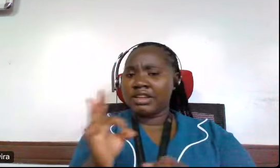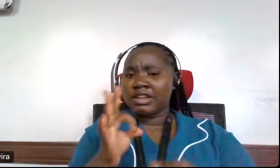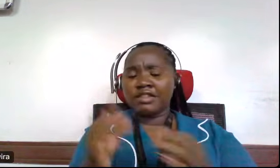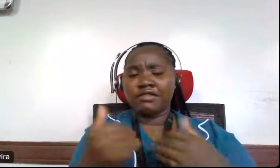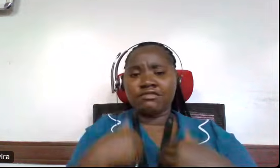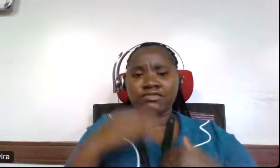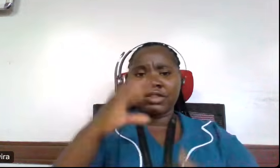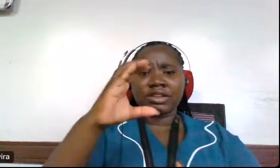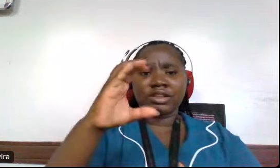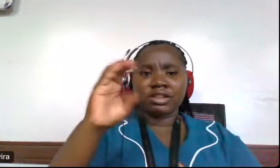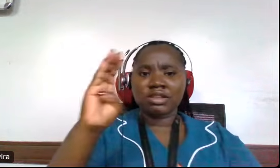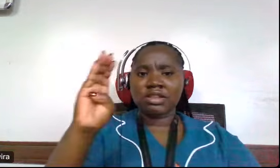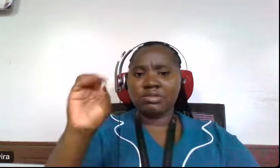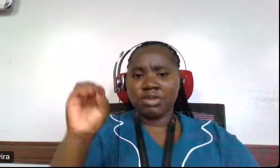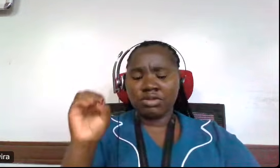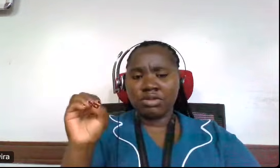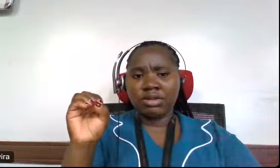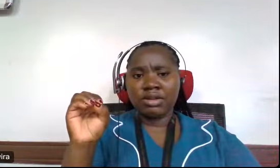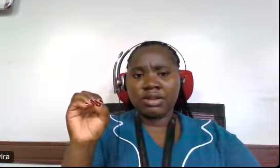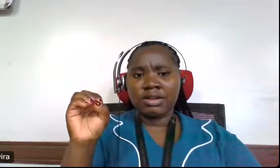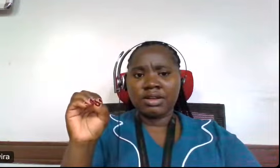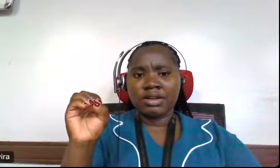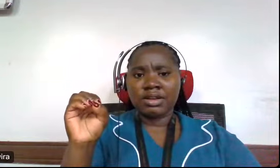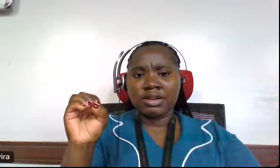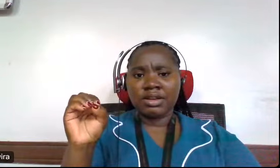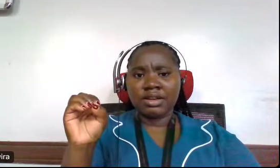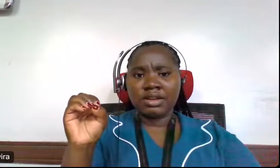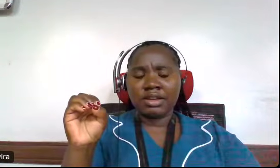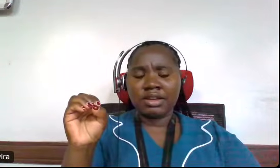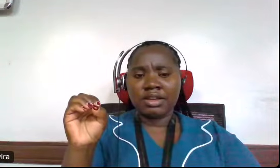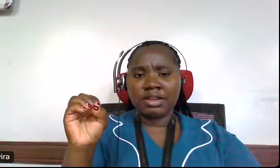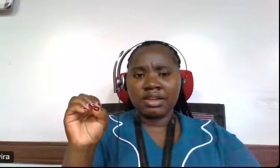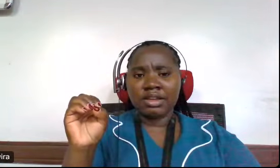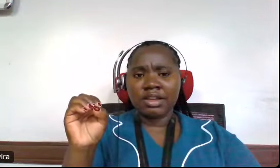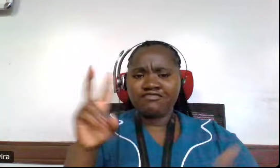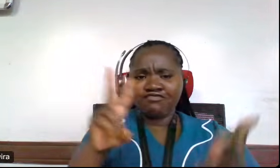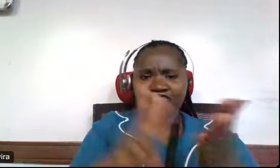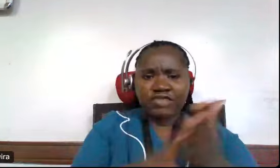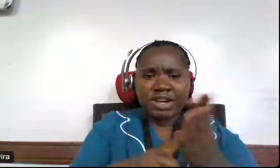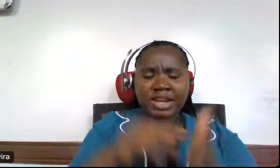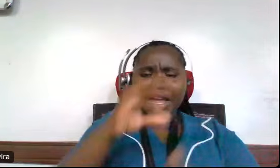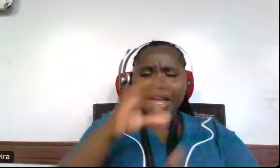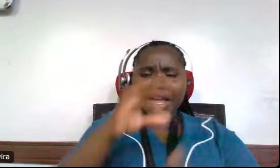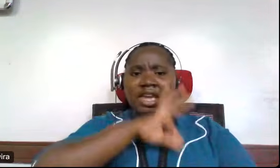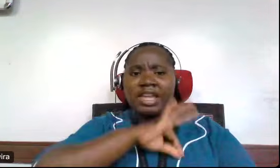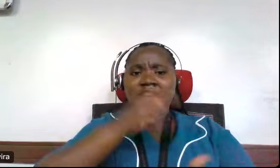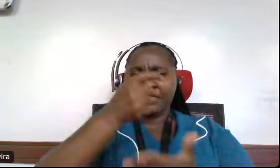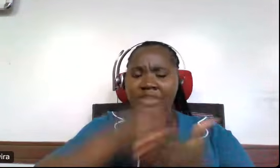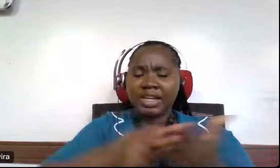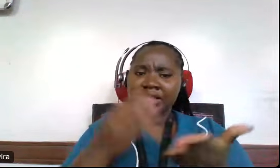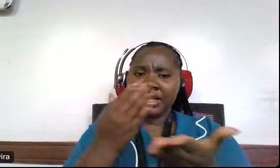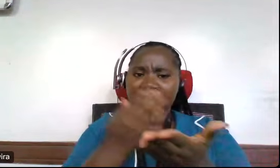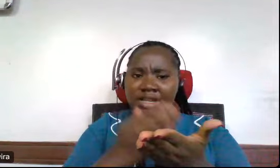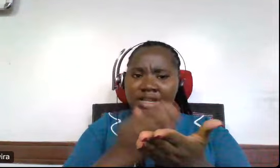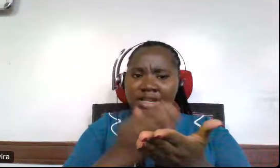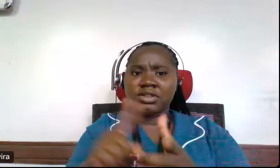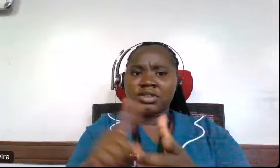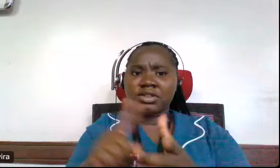your self-help group does not have a valid income tax exemption certificate, then you'll have